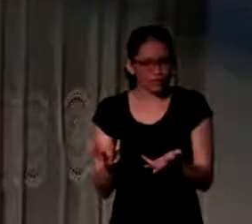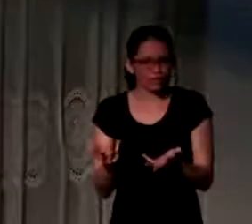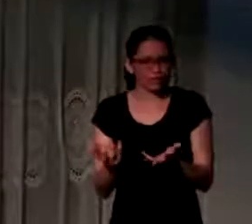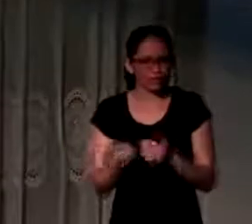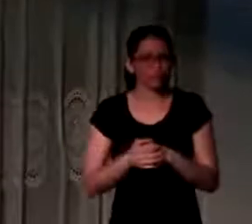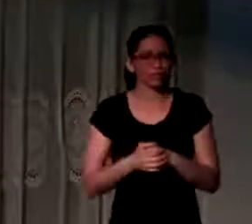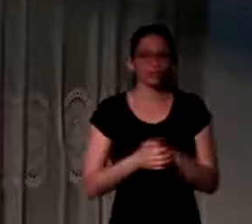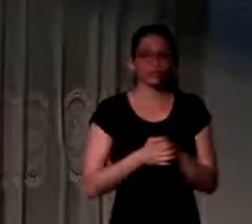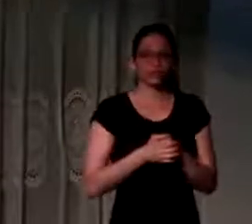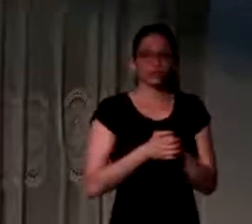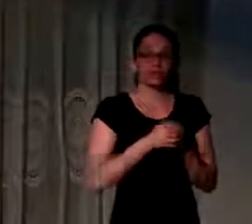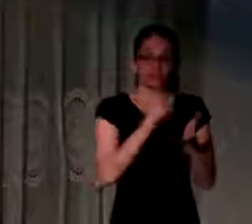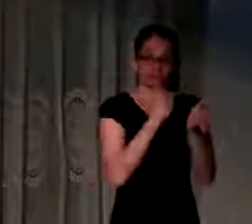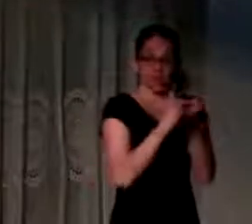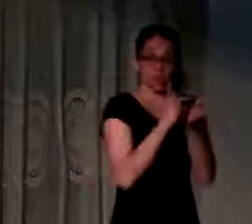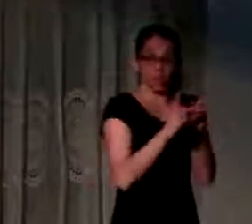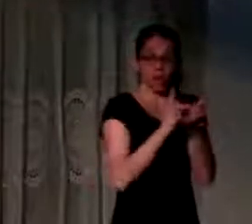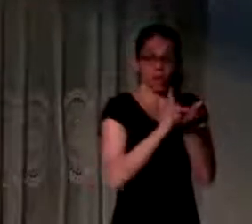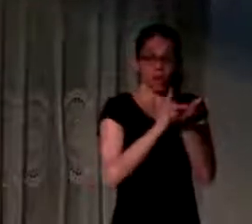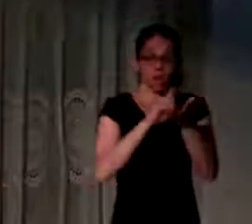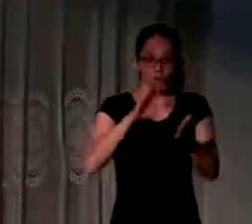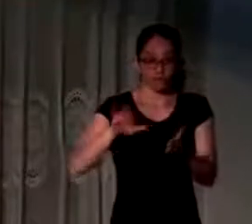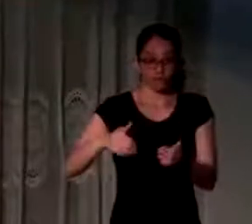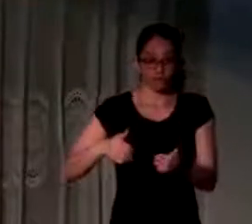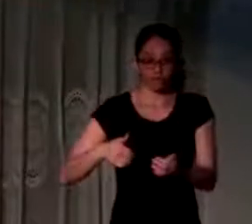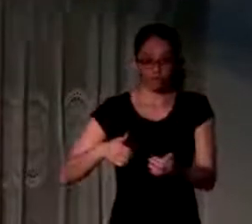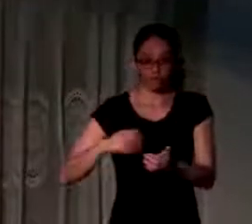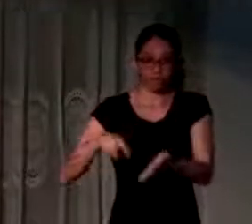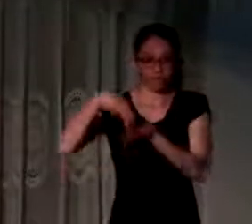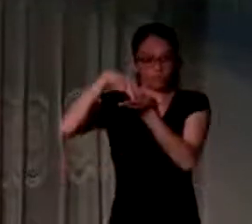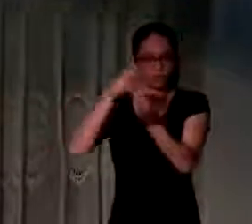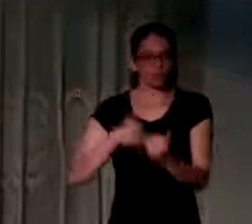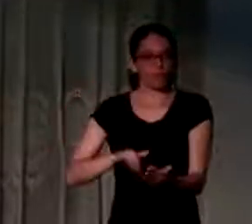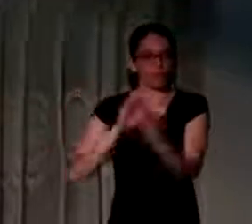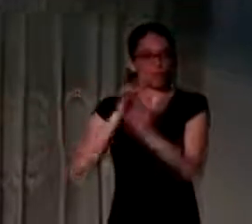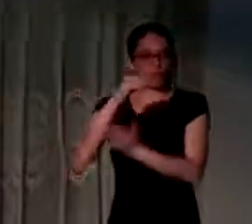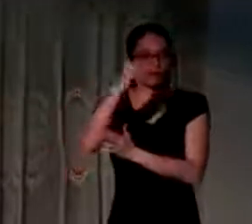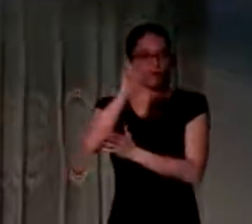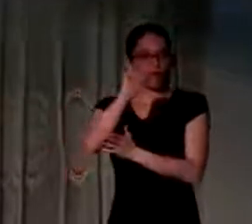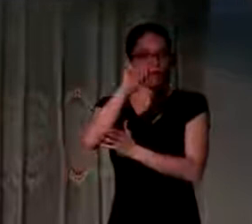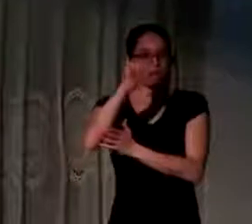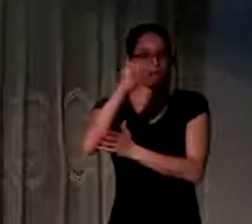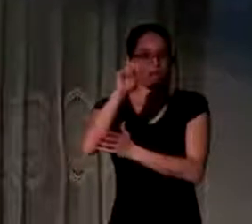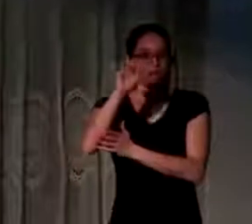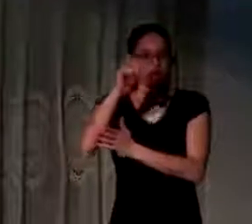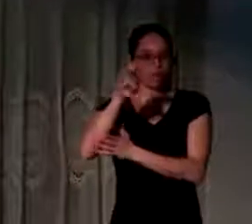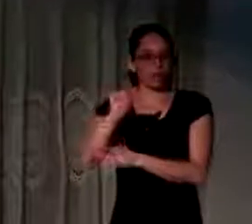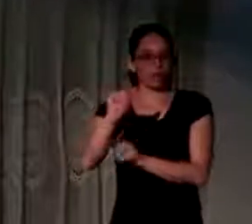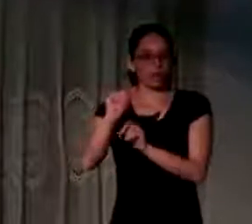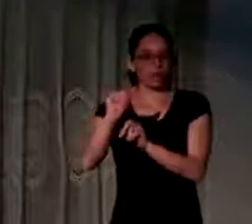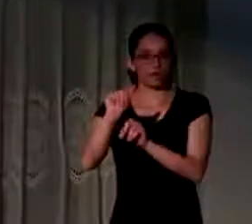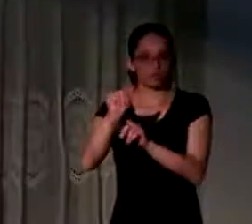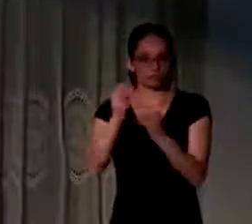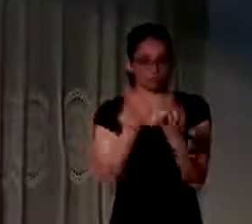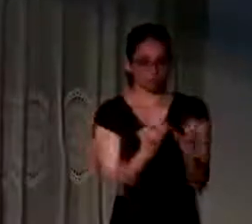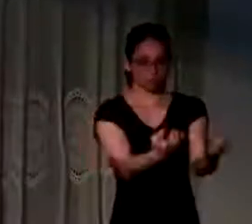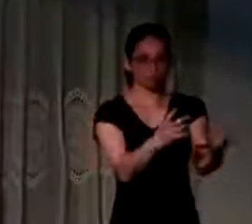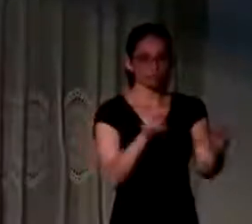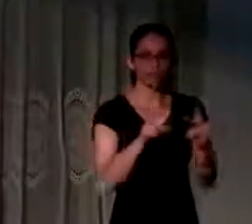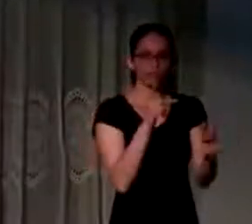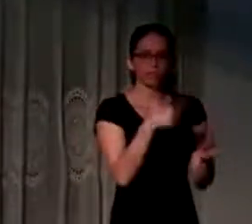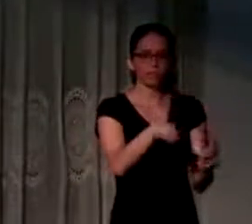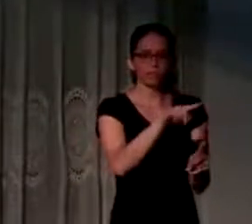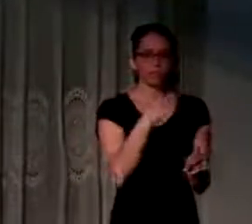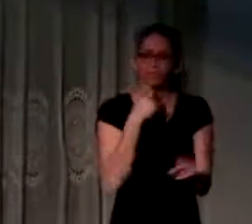When Paul stood before Agrippa, the king of the people of that region, he said to